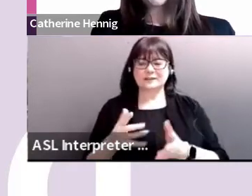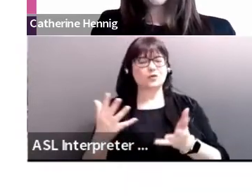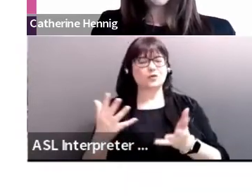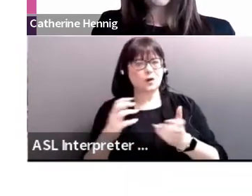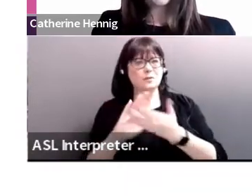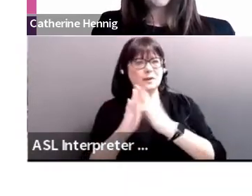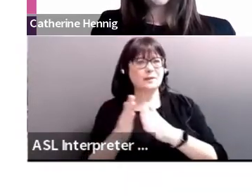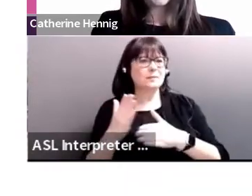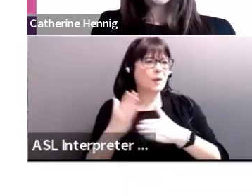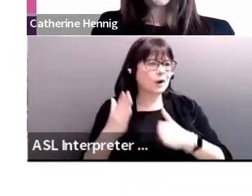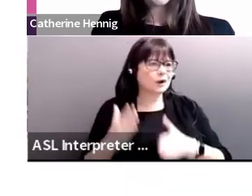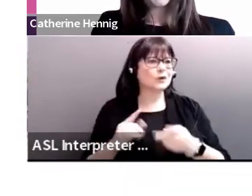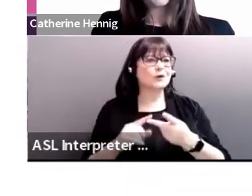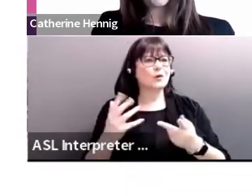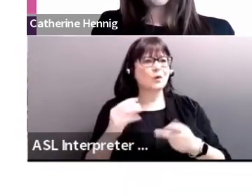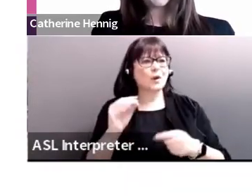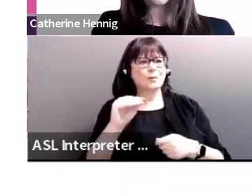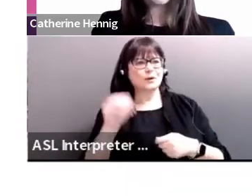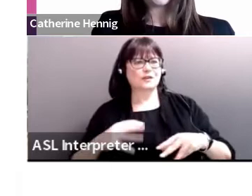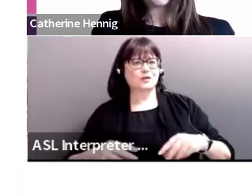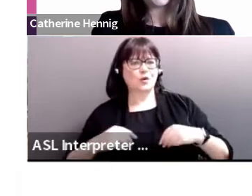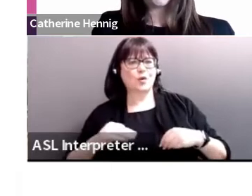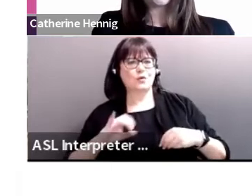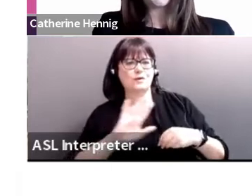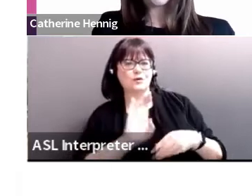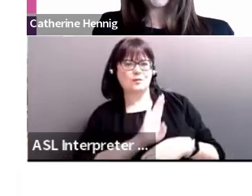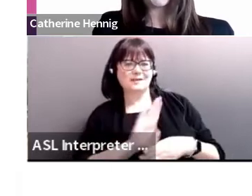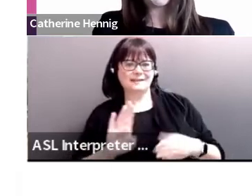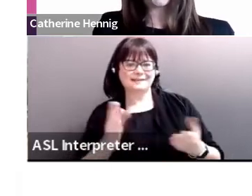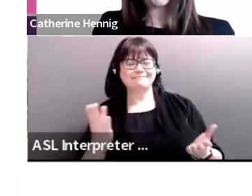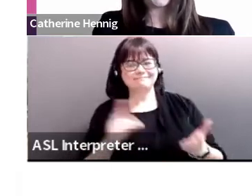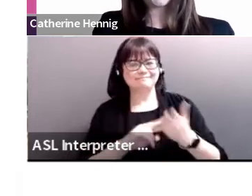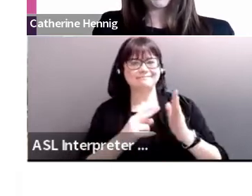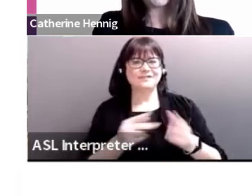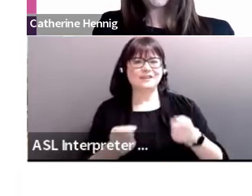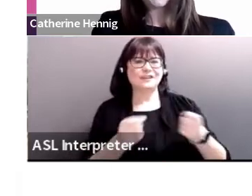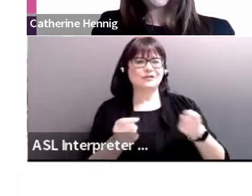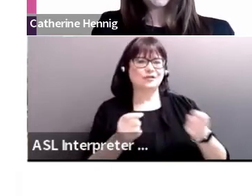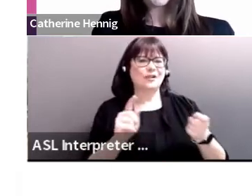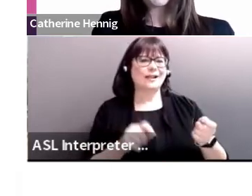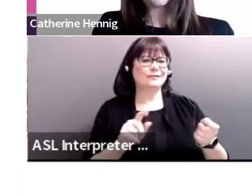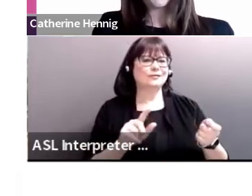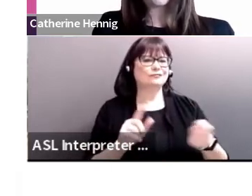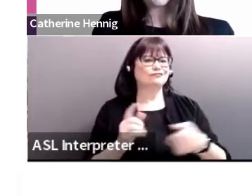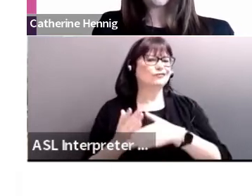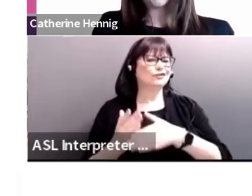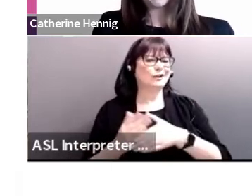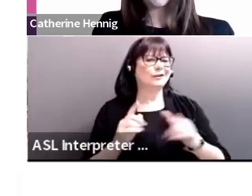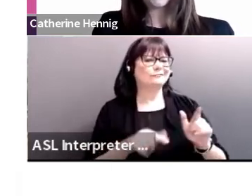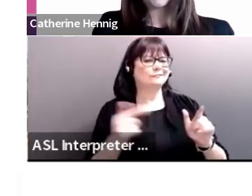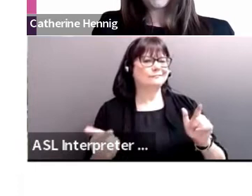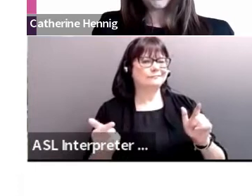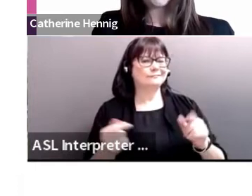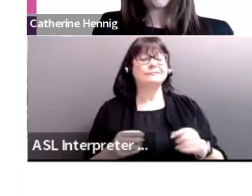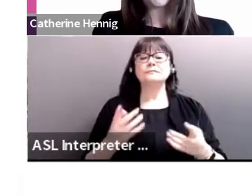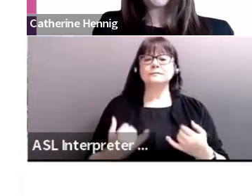Perfect. So next up, we're going to jump into the Canadian grant landscape. This will just give you an overview of what's out